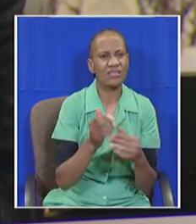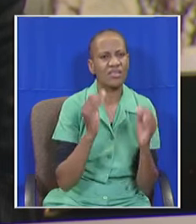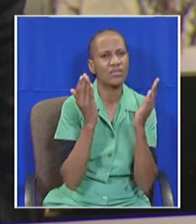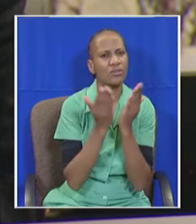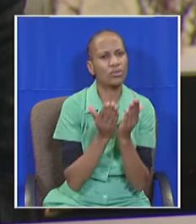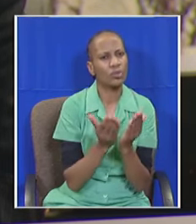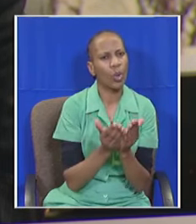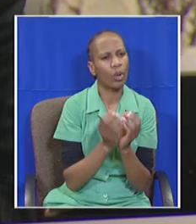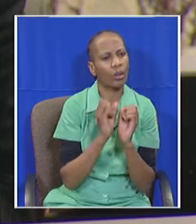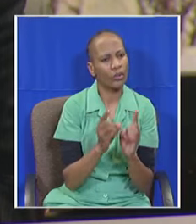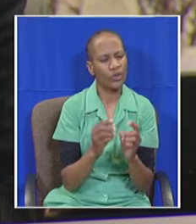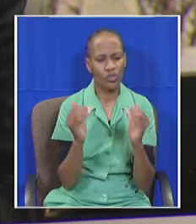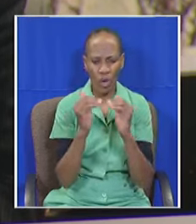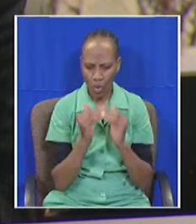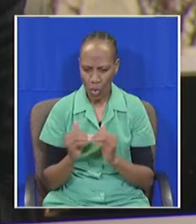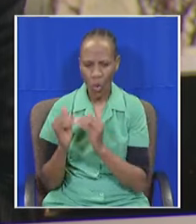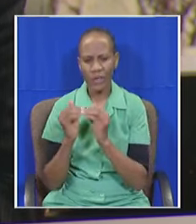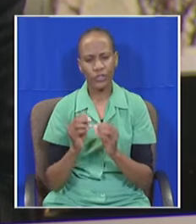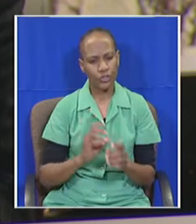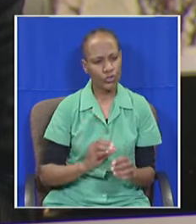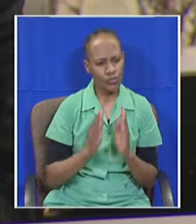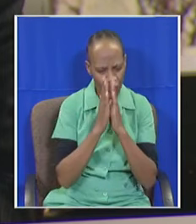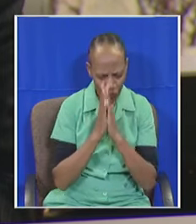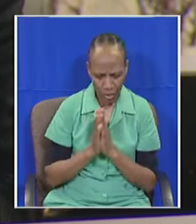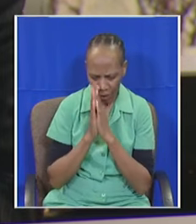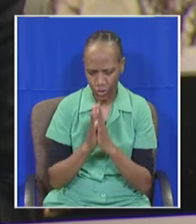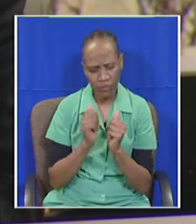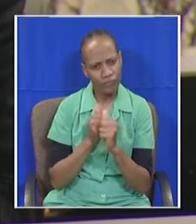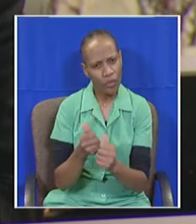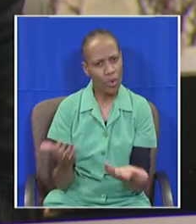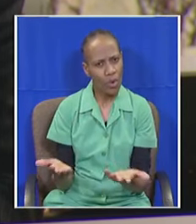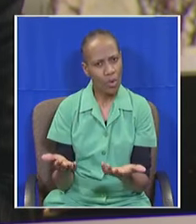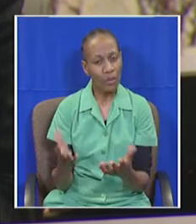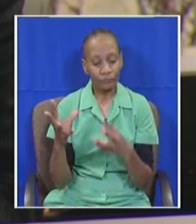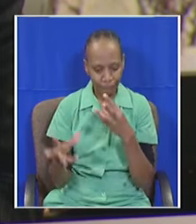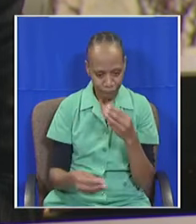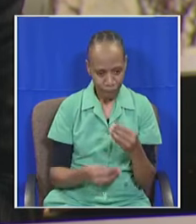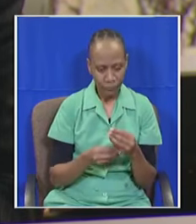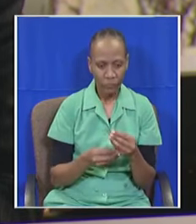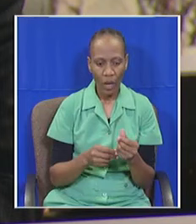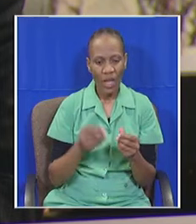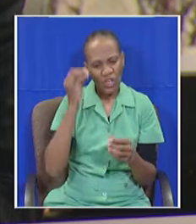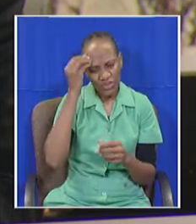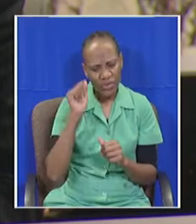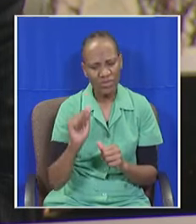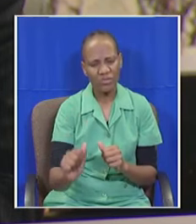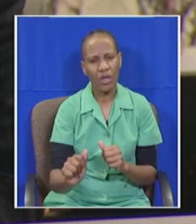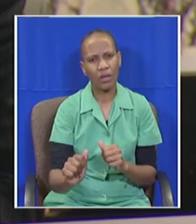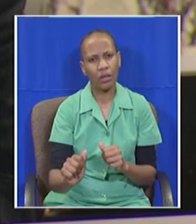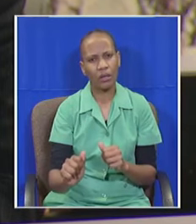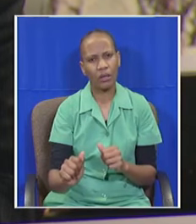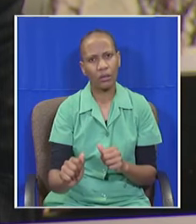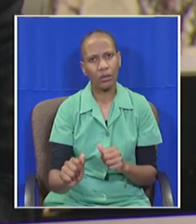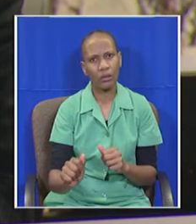to equality, dignity, freedom of religion, and to having his best interest being of